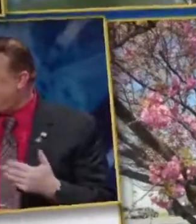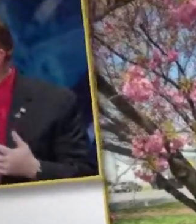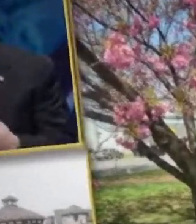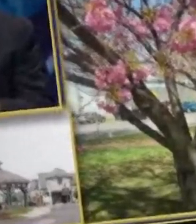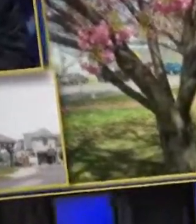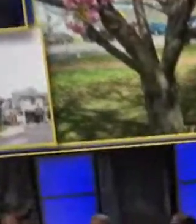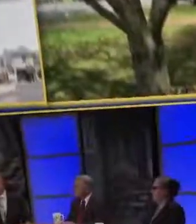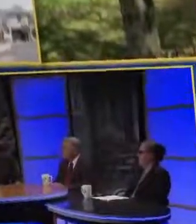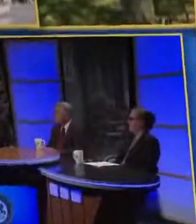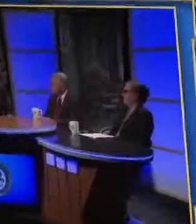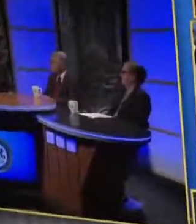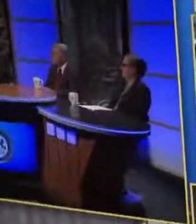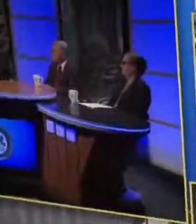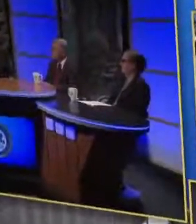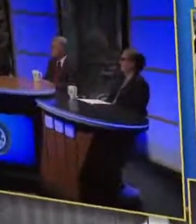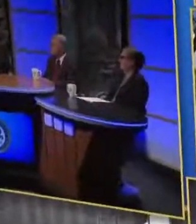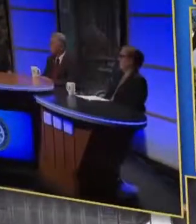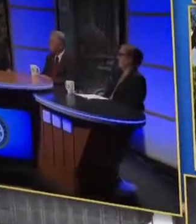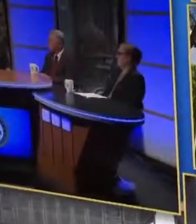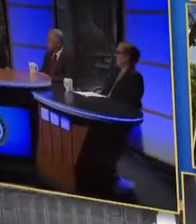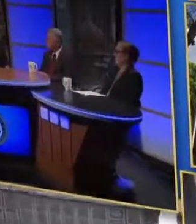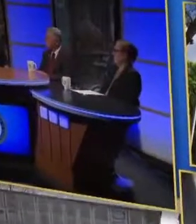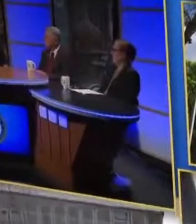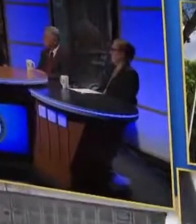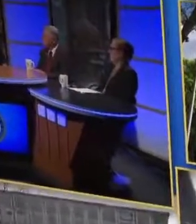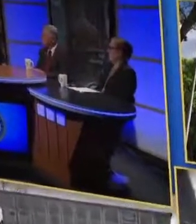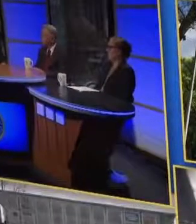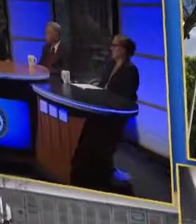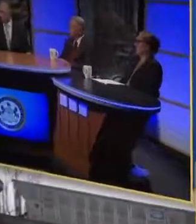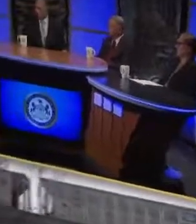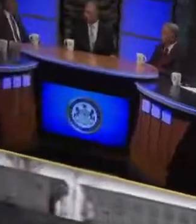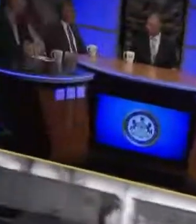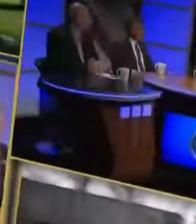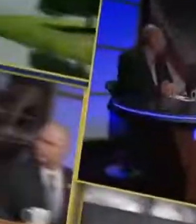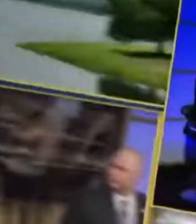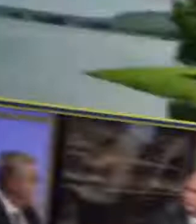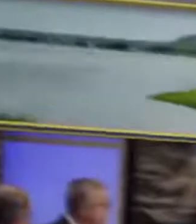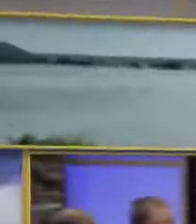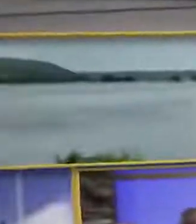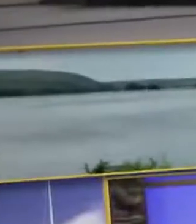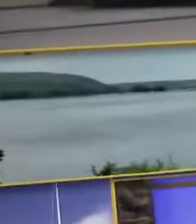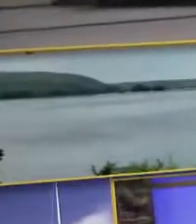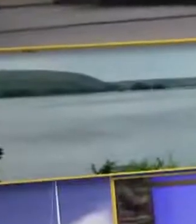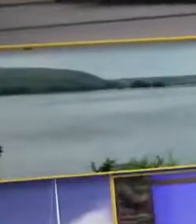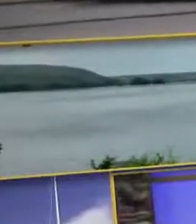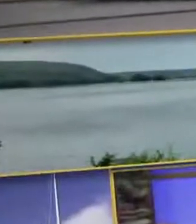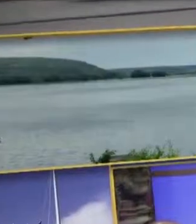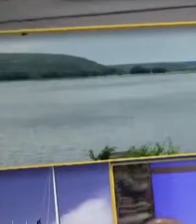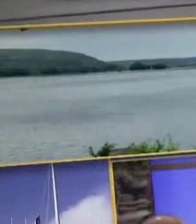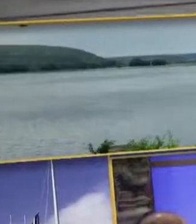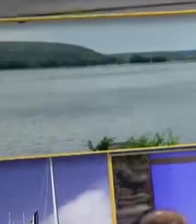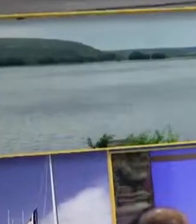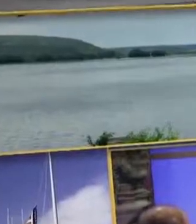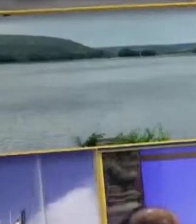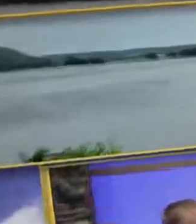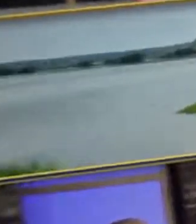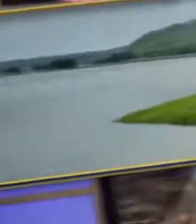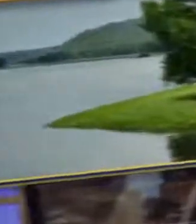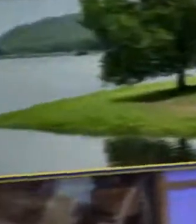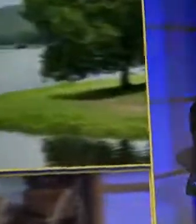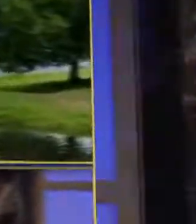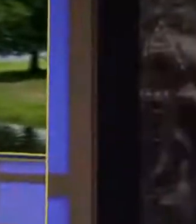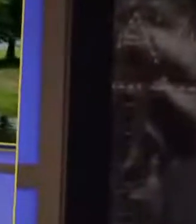State Association of Boroughs, Inside Pennsylvania Boroughs connects you to legislation and policy that will affect you and your